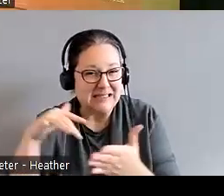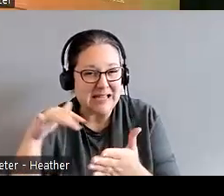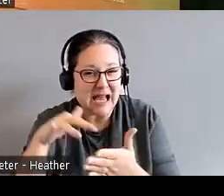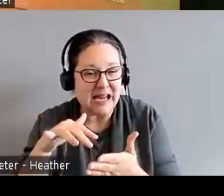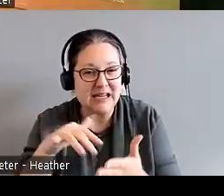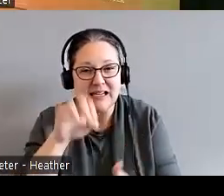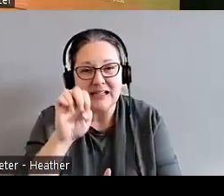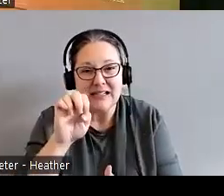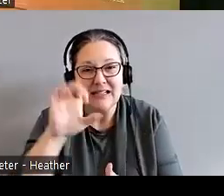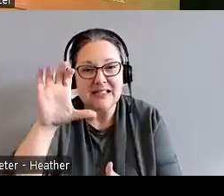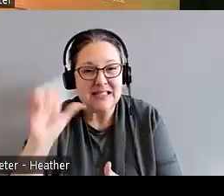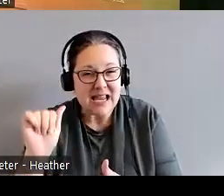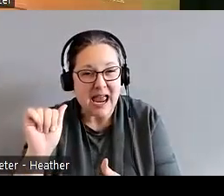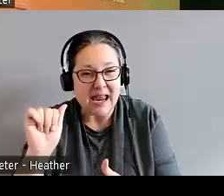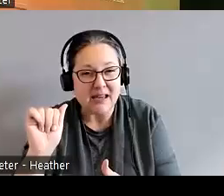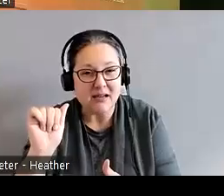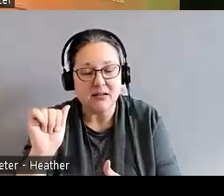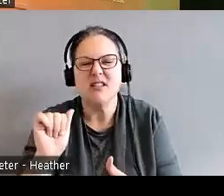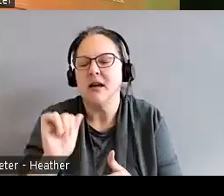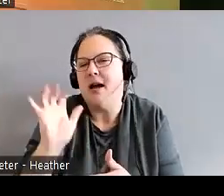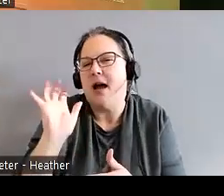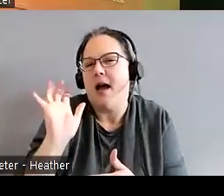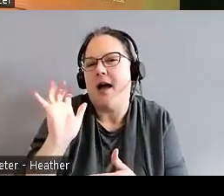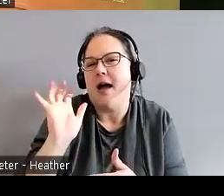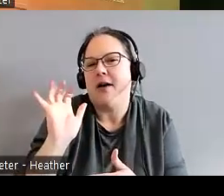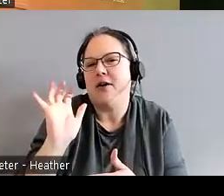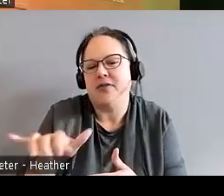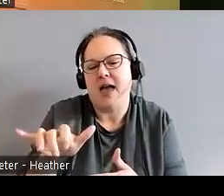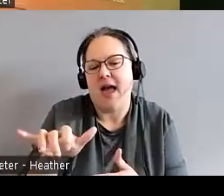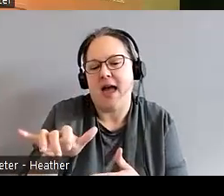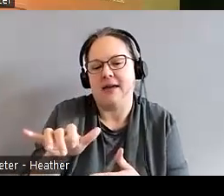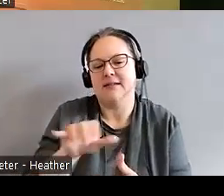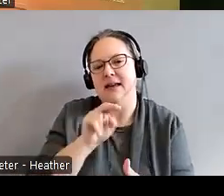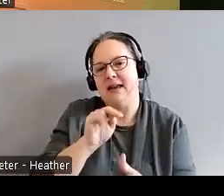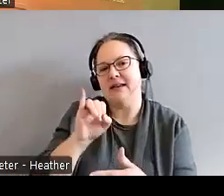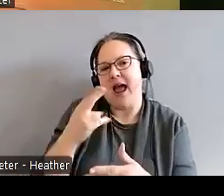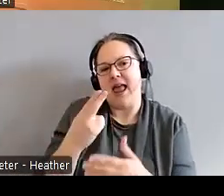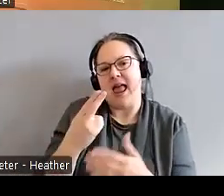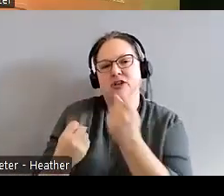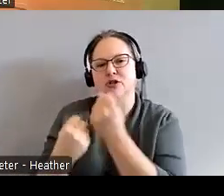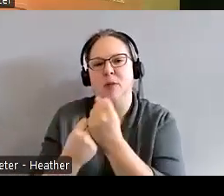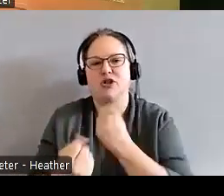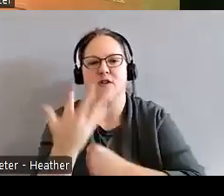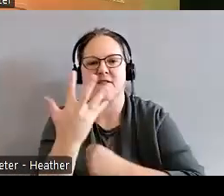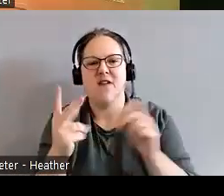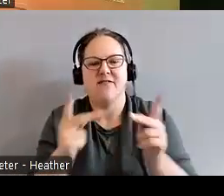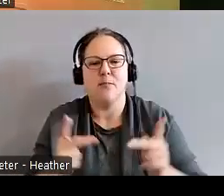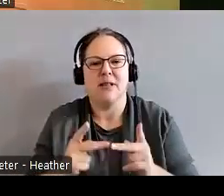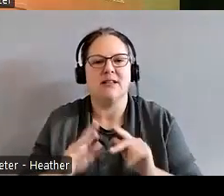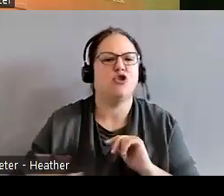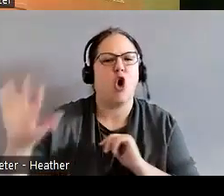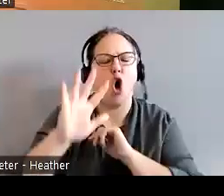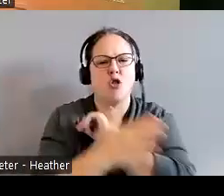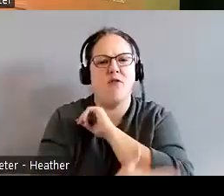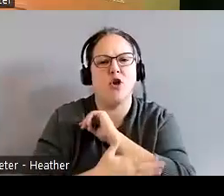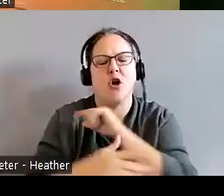study is something that our NIH sponsored 5 sites around the country during the 1980s to kind